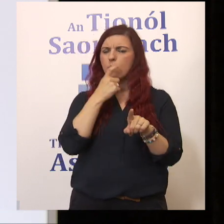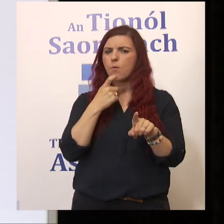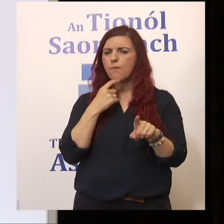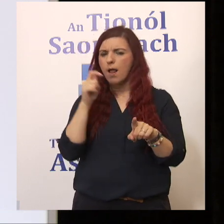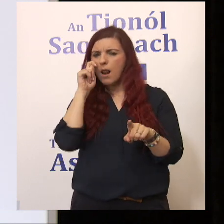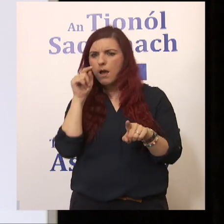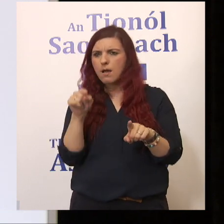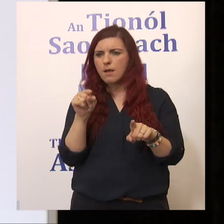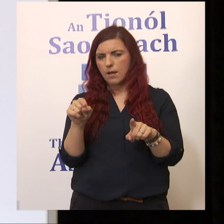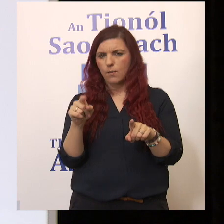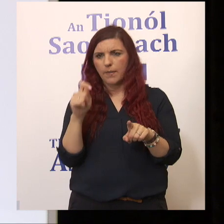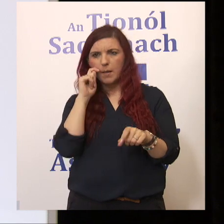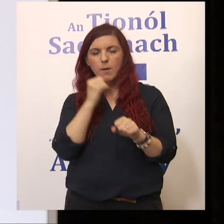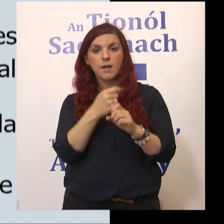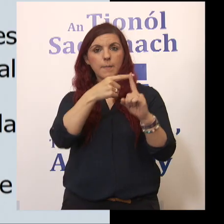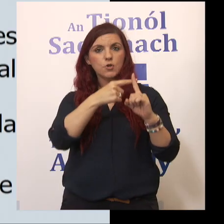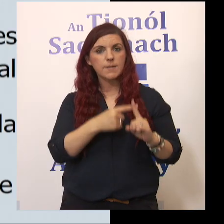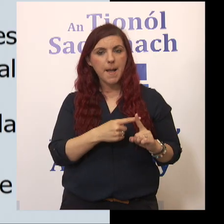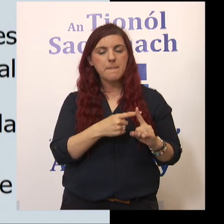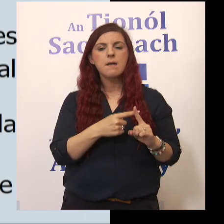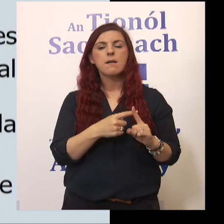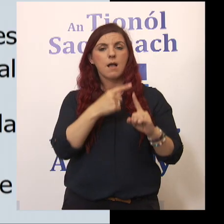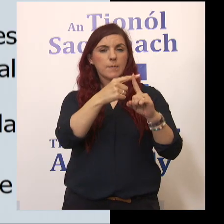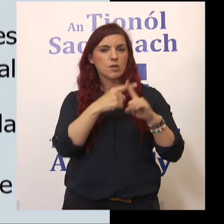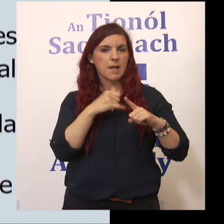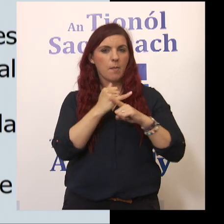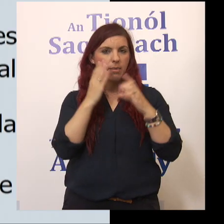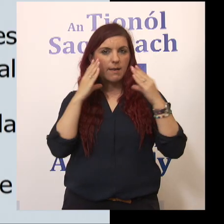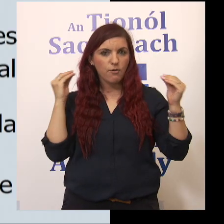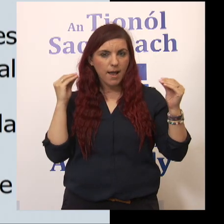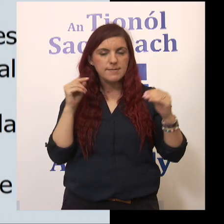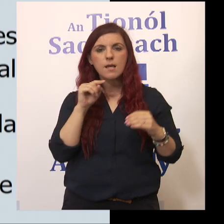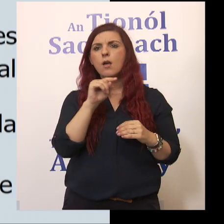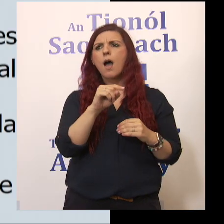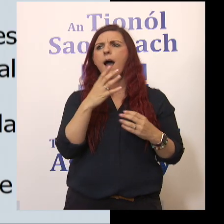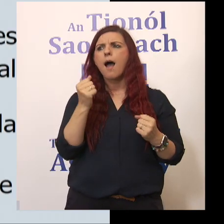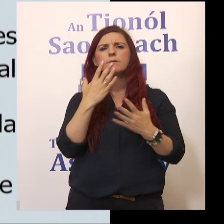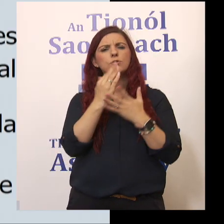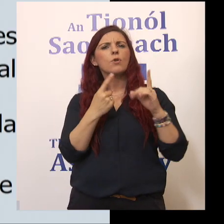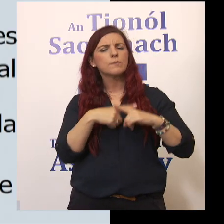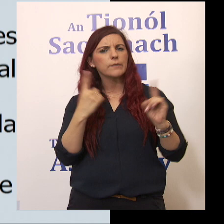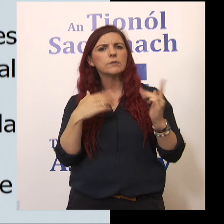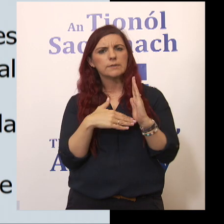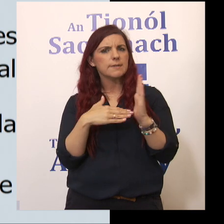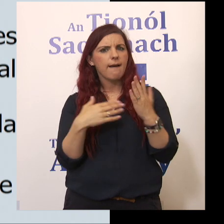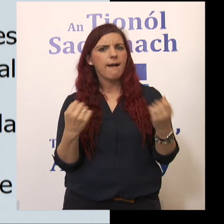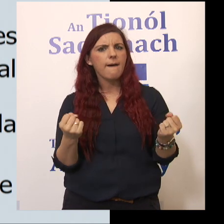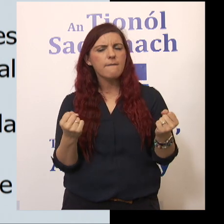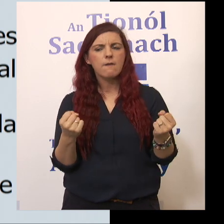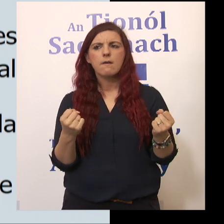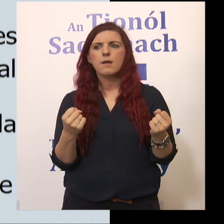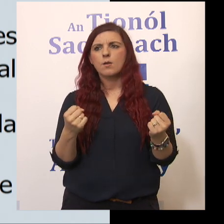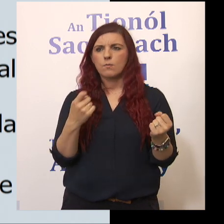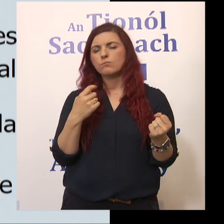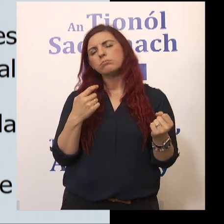at Amsterdam, for example, in the Netherlands. Some slight differences, but I suppose a